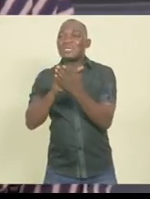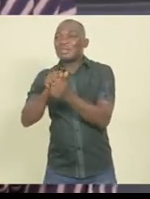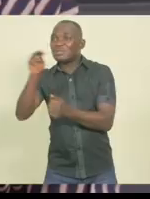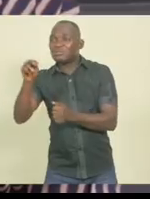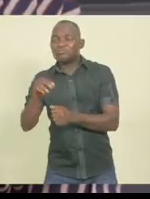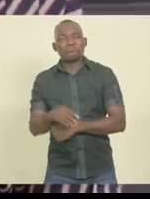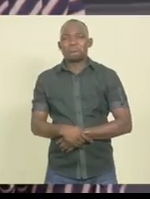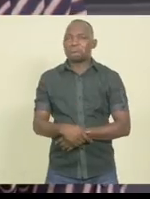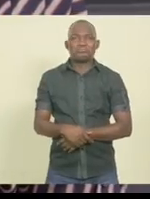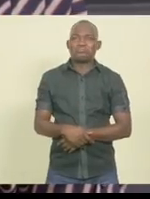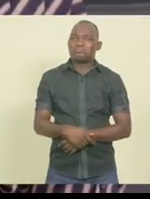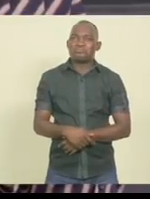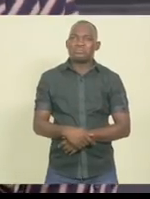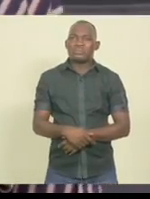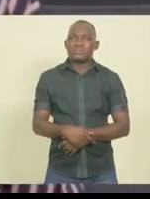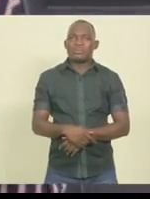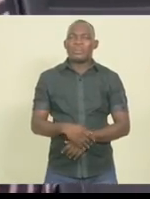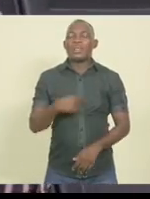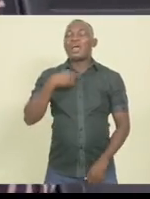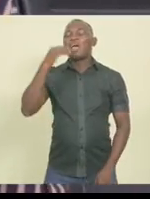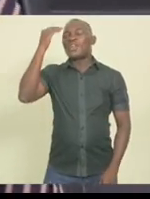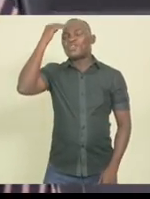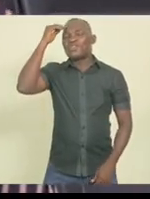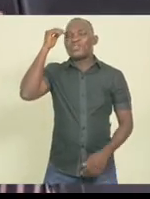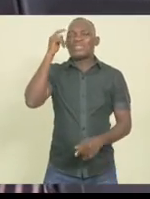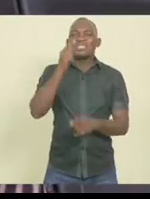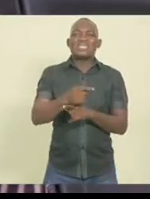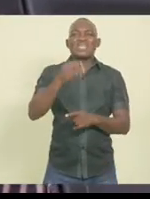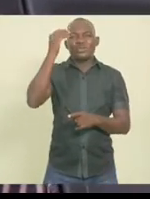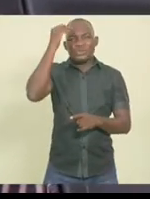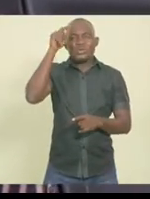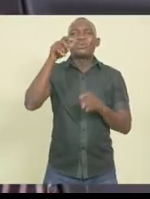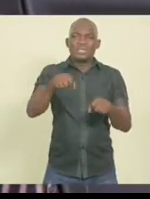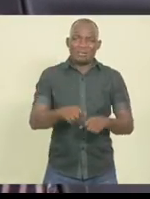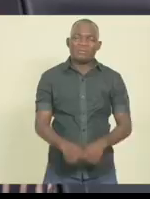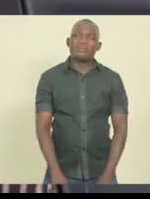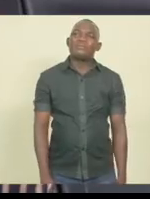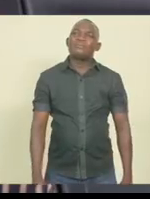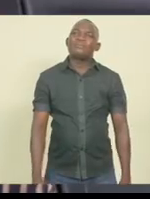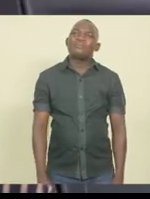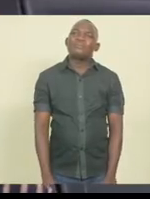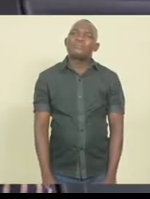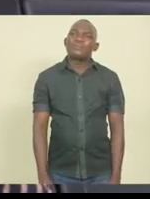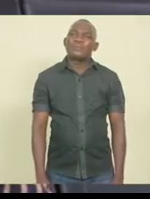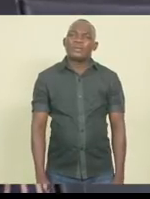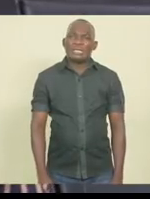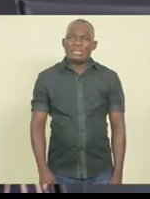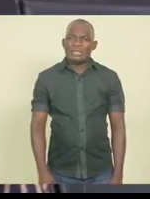it? I know. I just maybe hope you take this a bit more seriously.